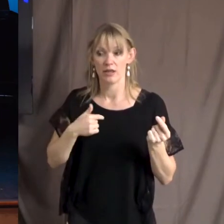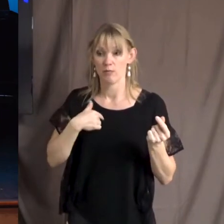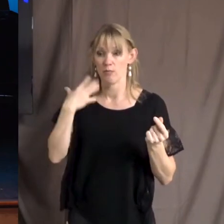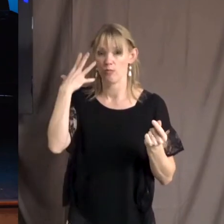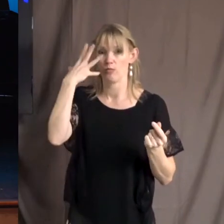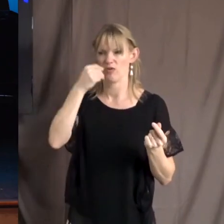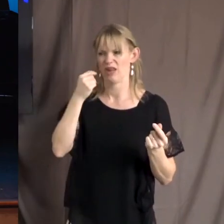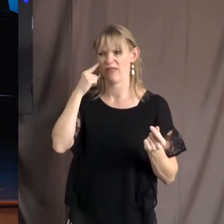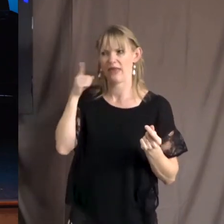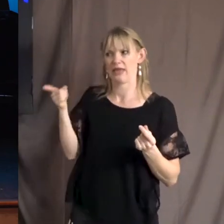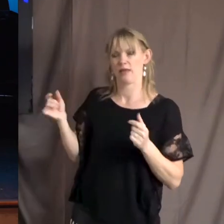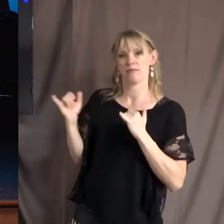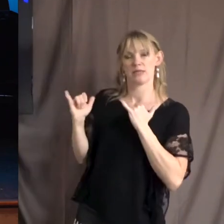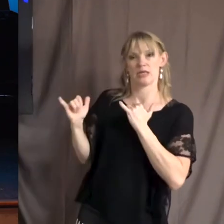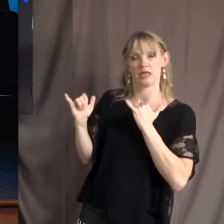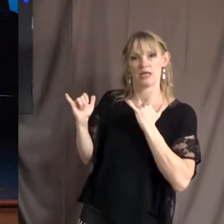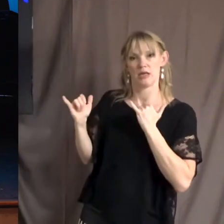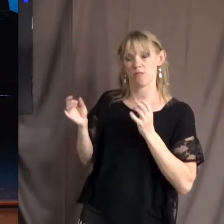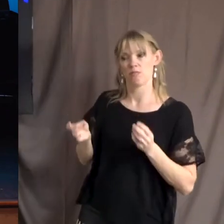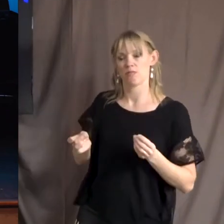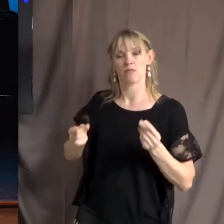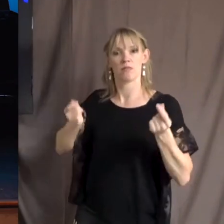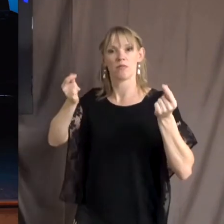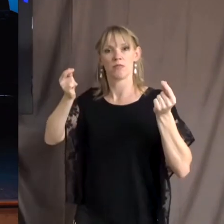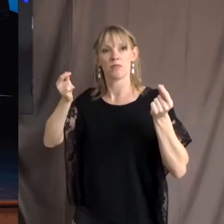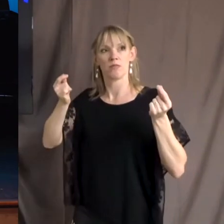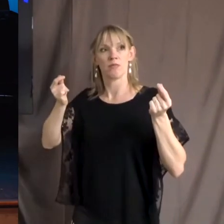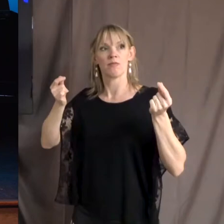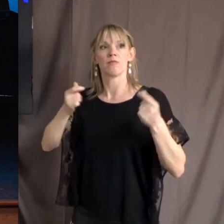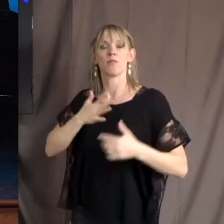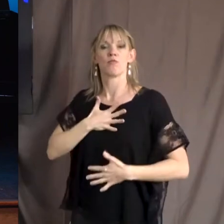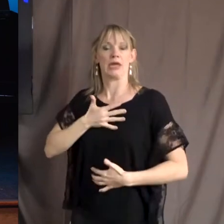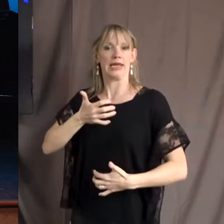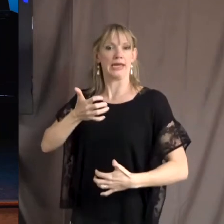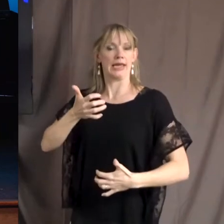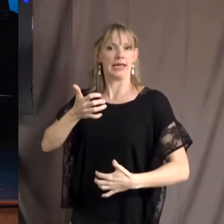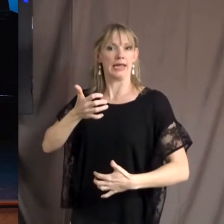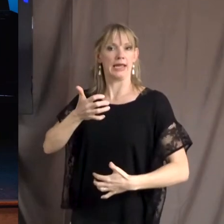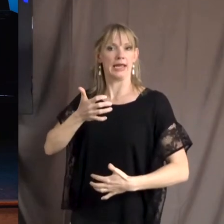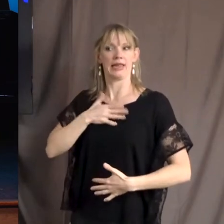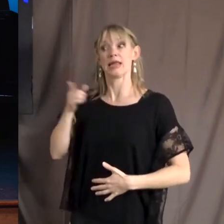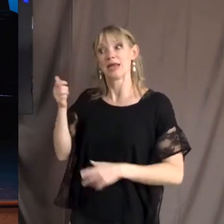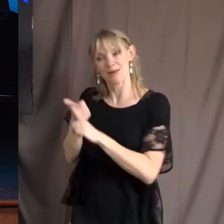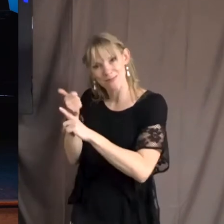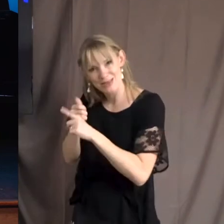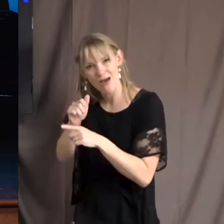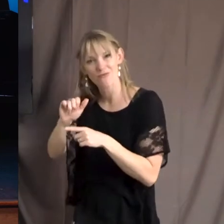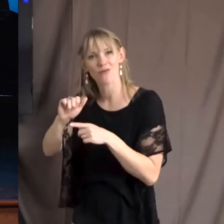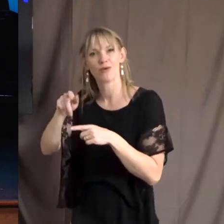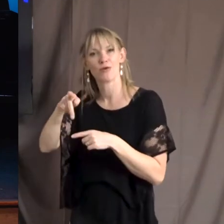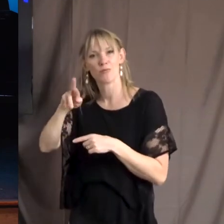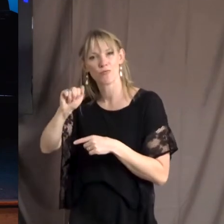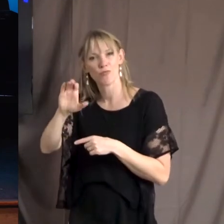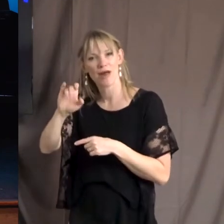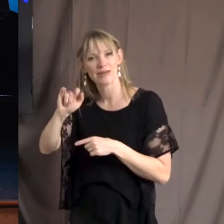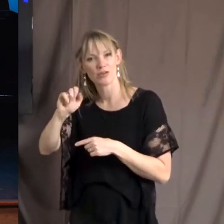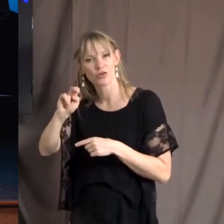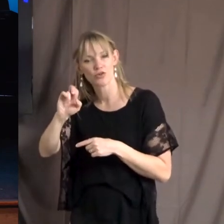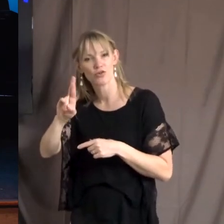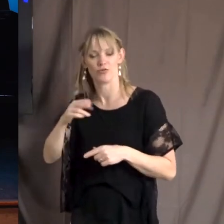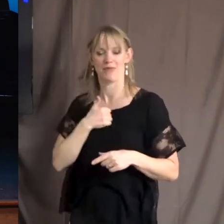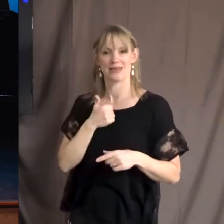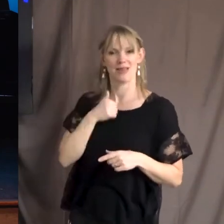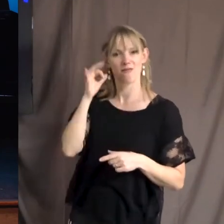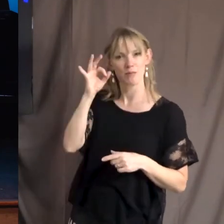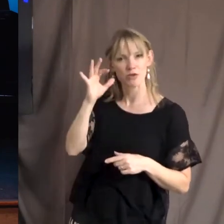think he did too. In that moment, both of us just took a deep breath. He's a practitioner, I'm a practitioner, a minister, and we're standing